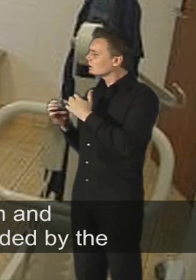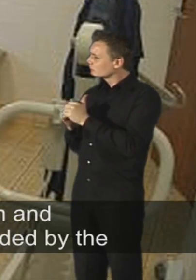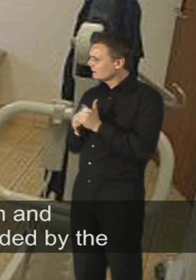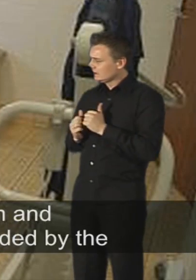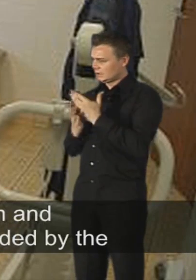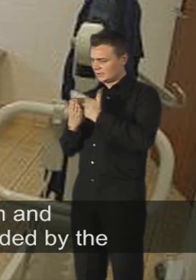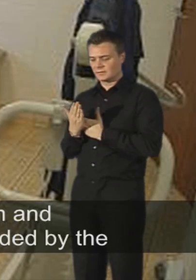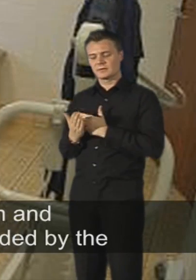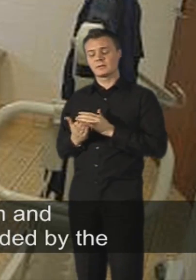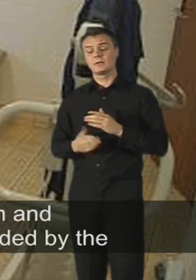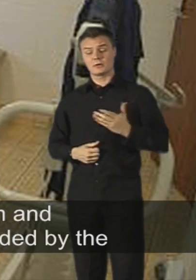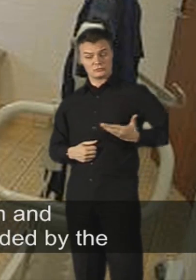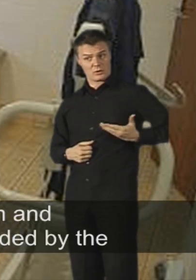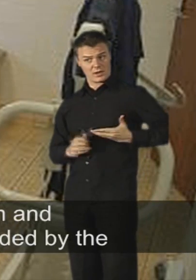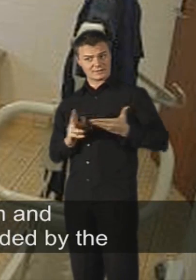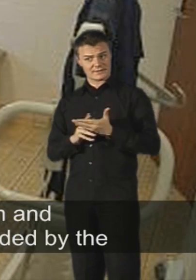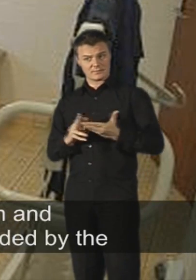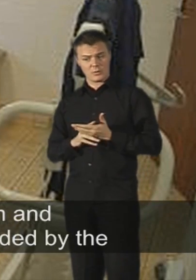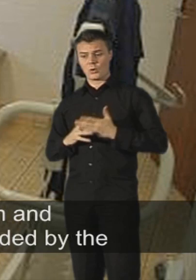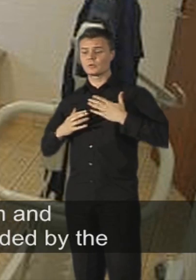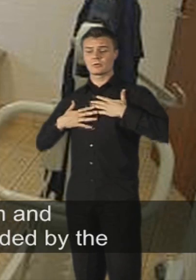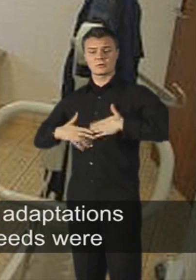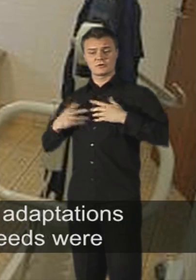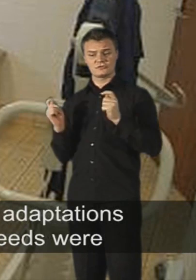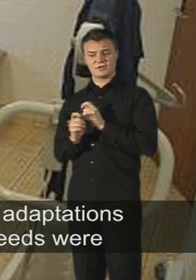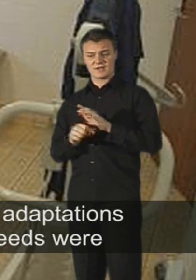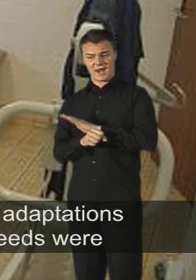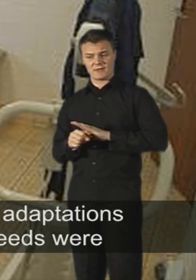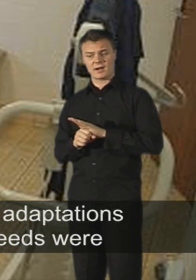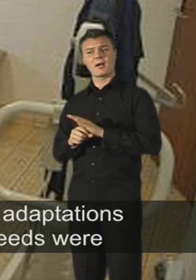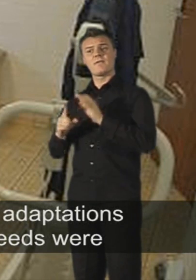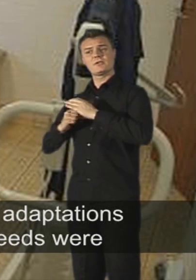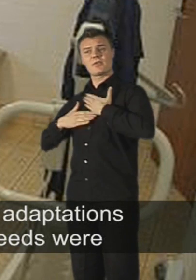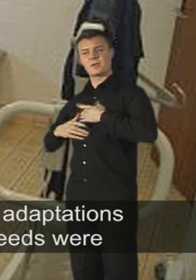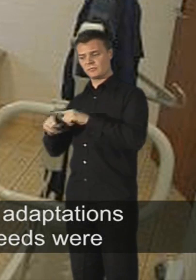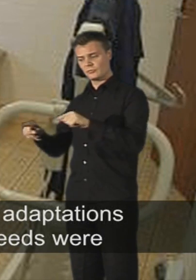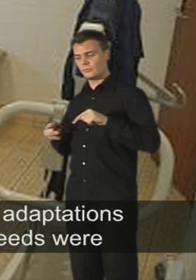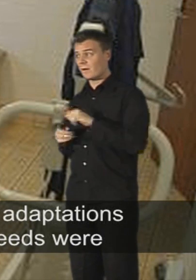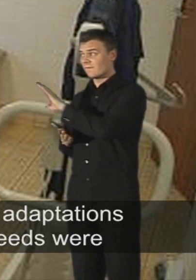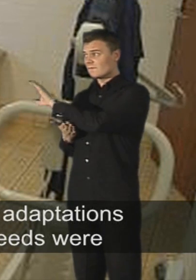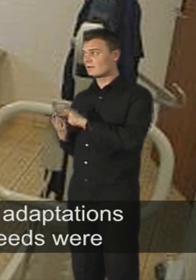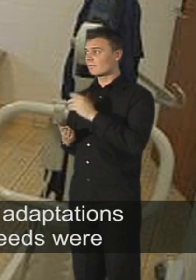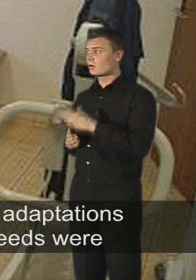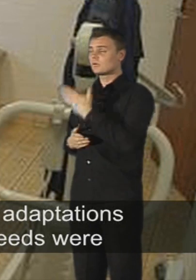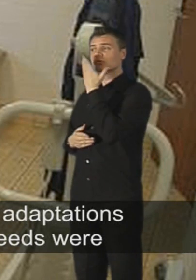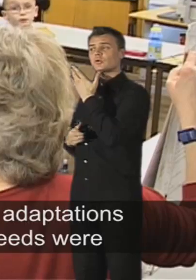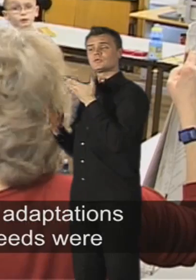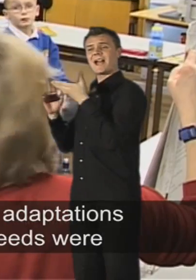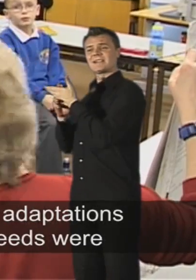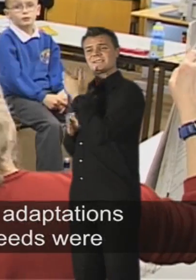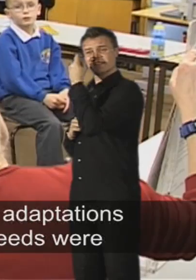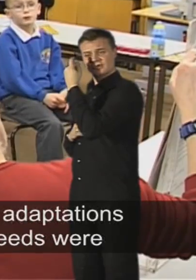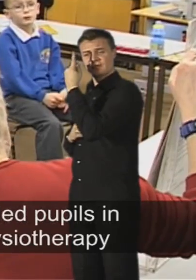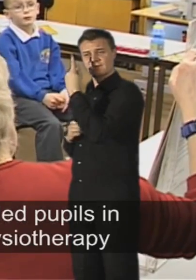An accessible toilet, changing room and physiotherapy room have been funded by the school's Access initiative. Physical adaptations like this, triggered